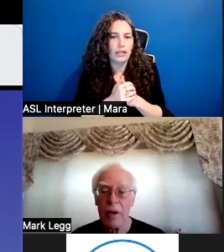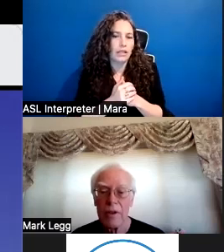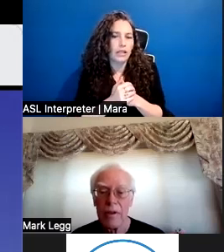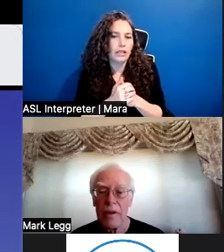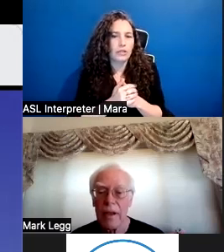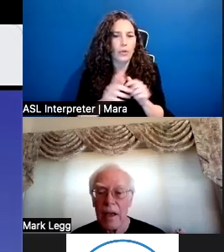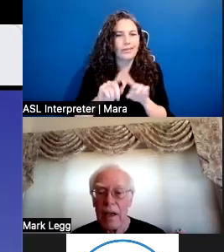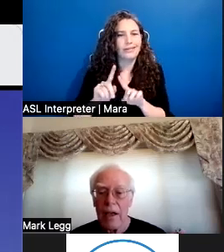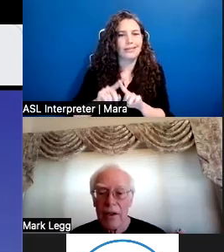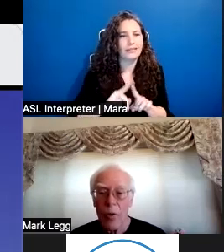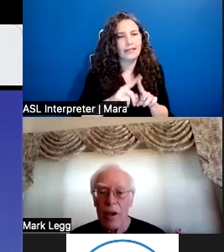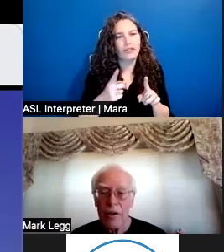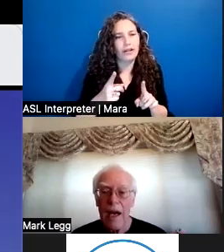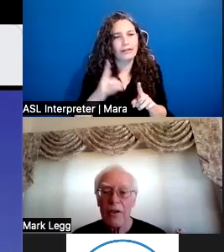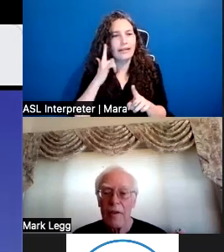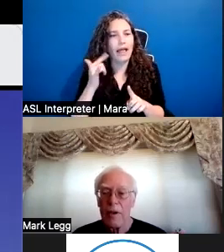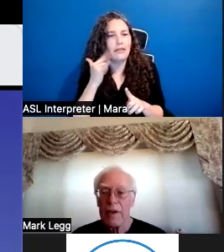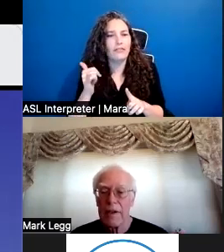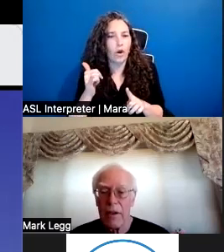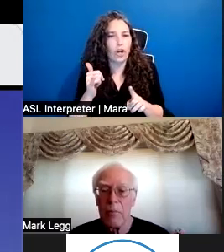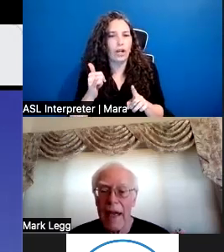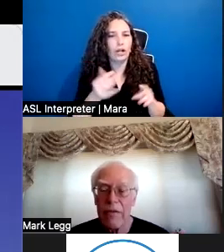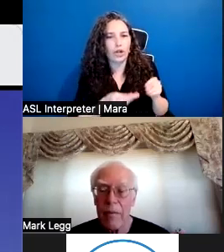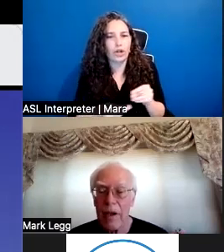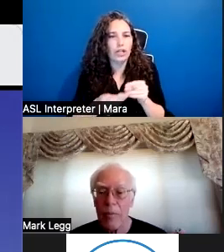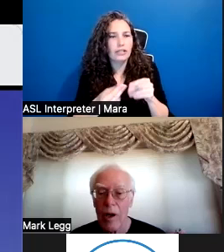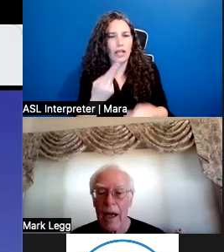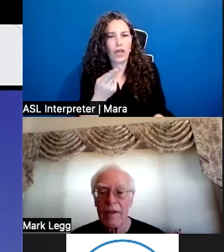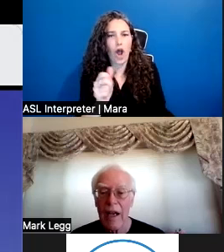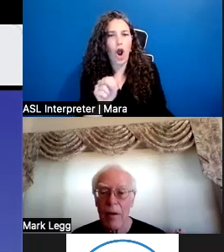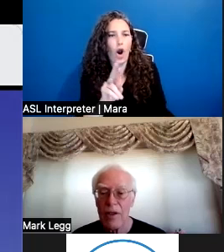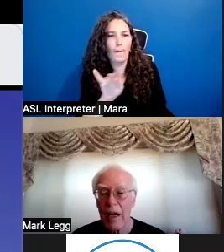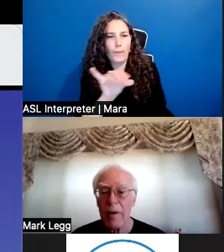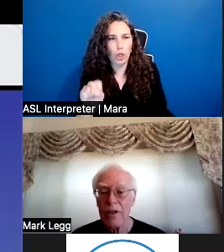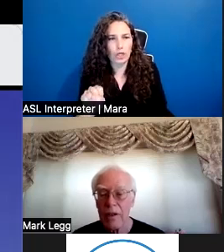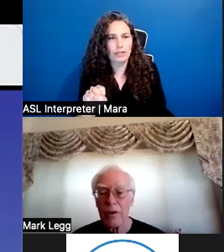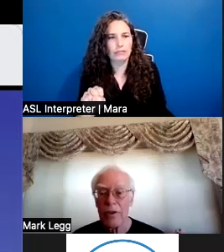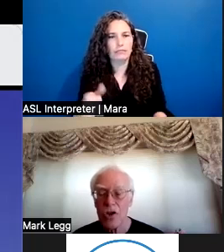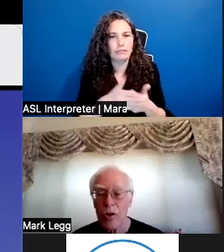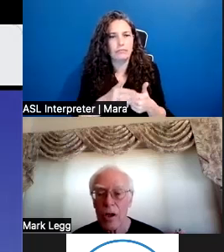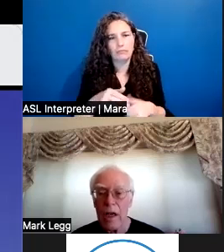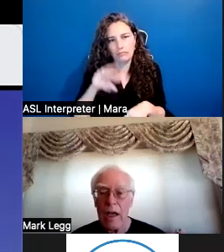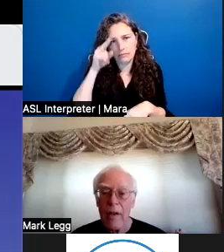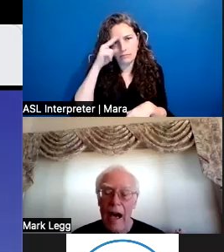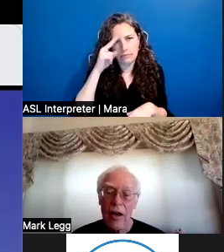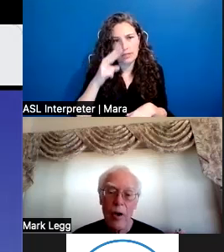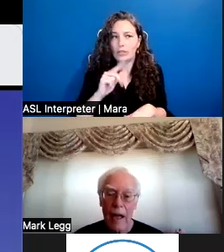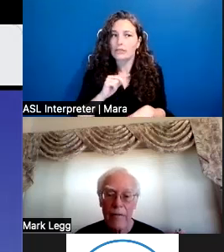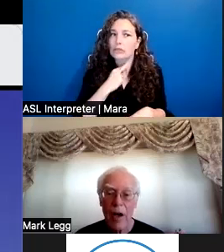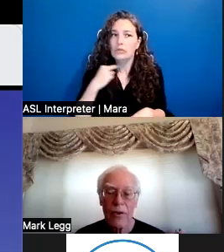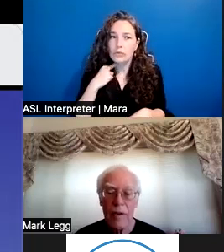have been the most severe. So we do have severe risk, mainly from the inner borderland and Santa Barbara Channel because they're closer to shore. The